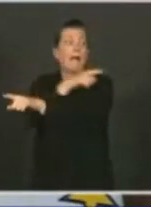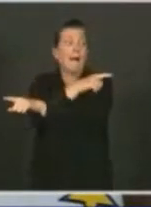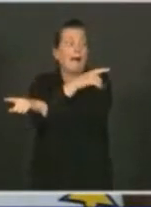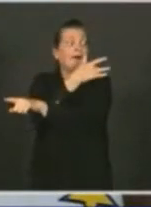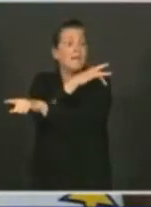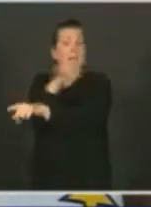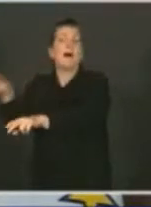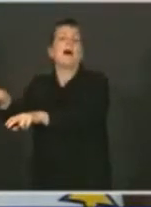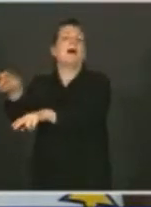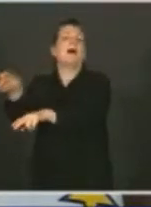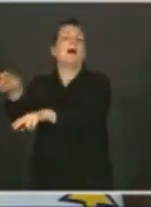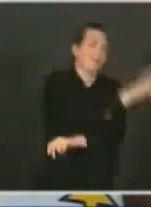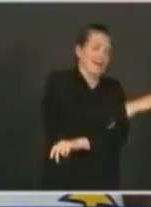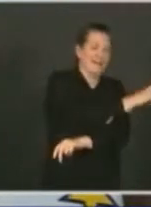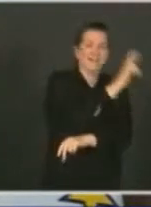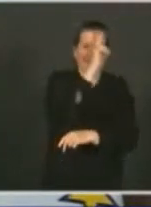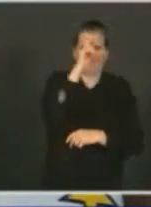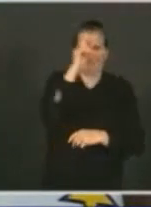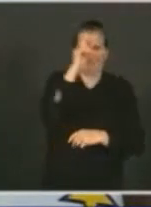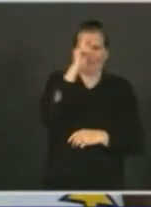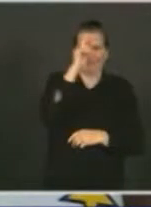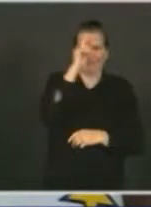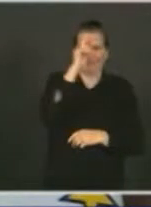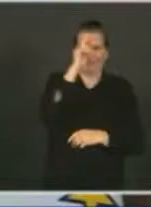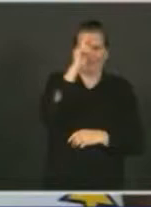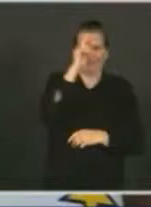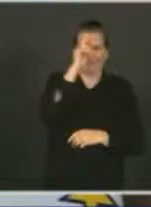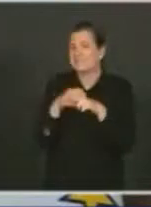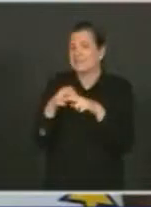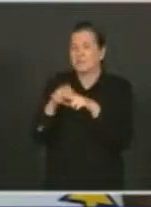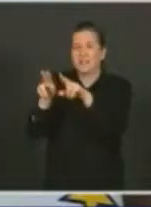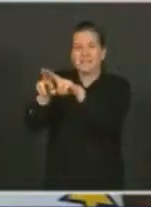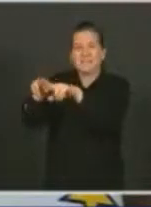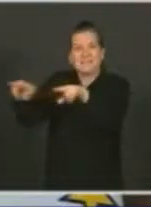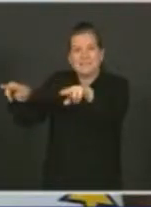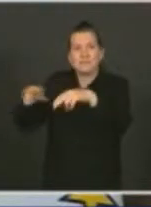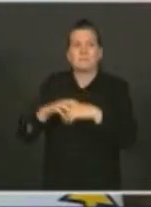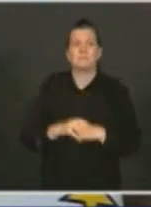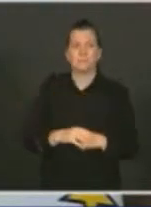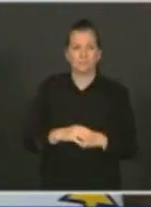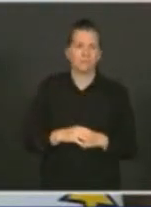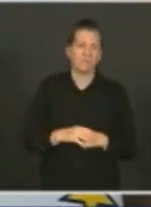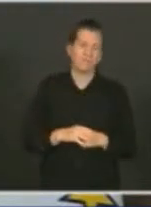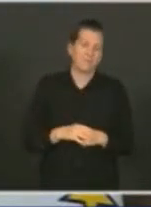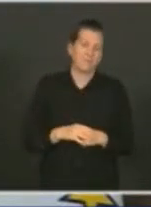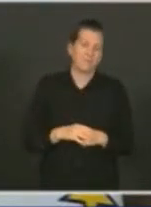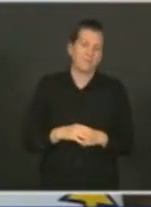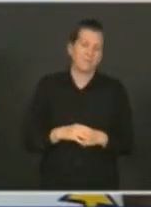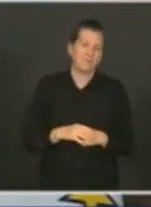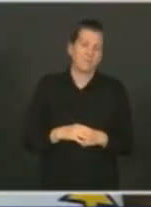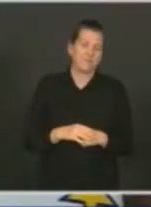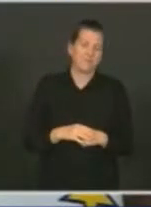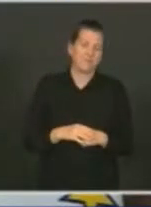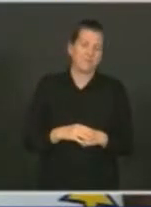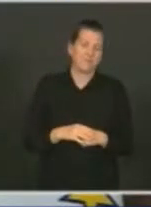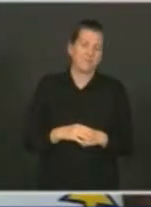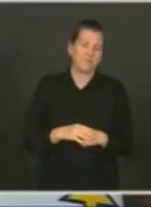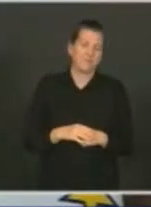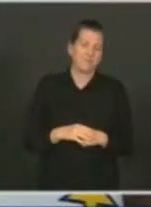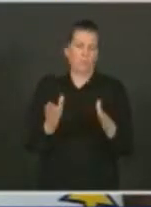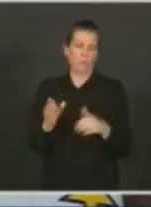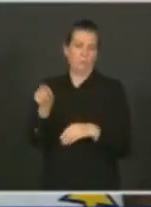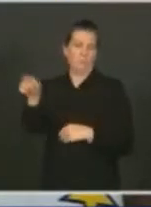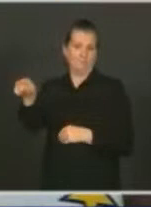designated skilled nursing facilities and nursing homes. So we need to keep the patient